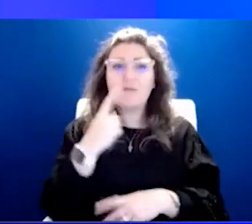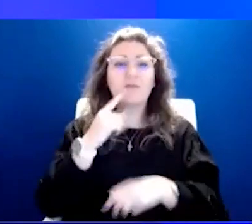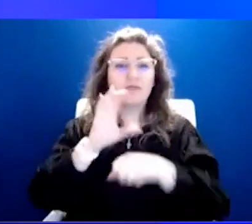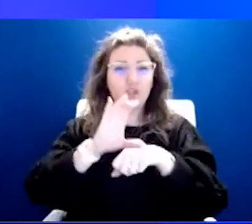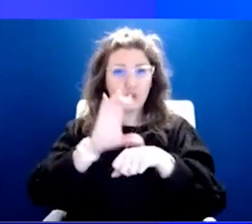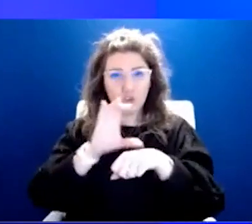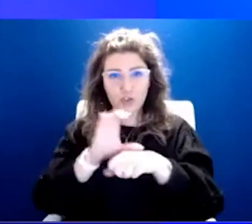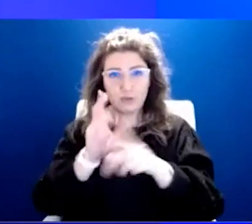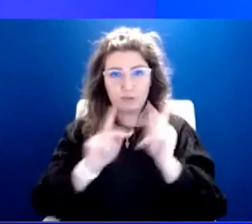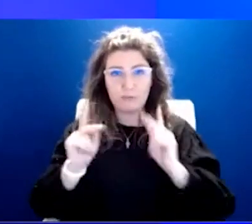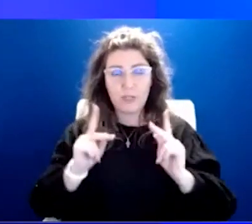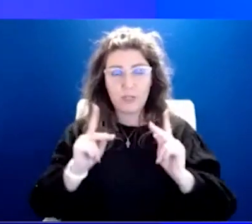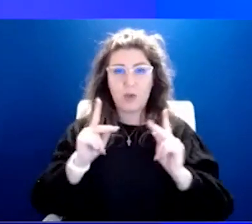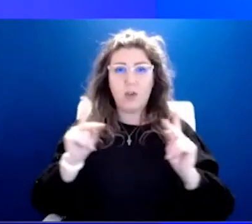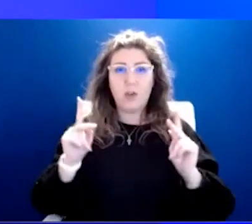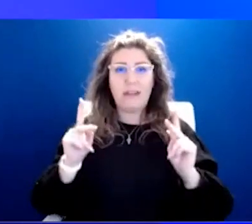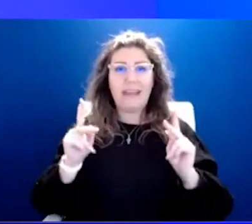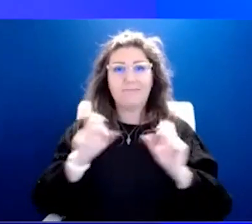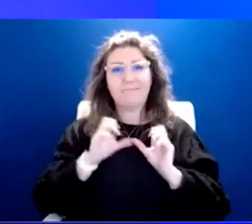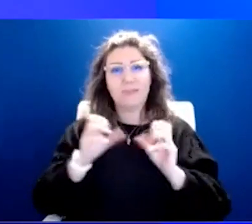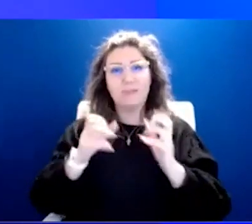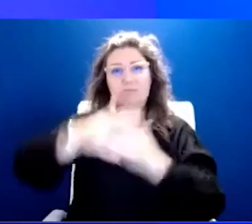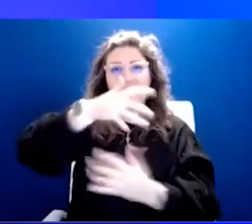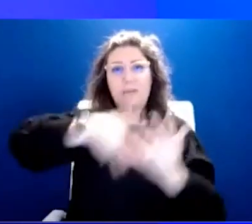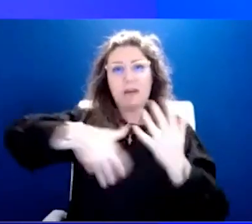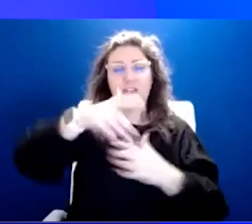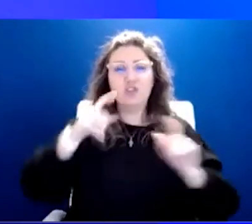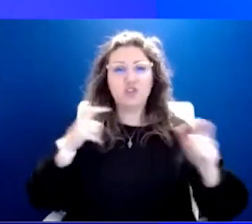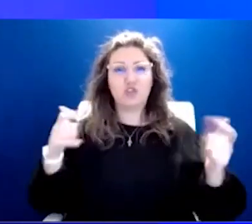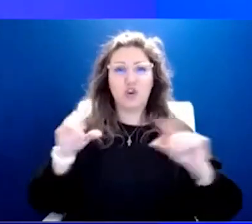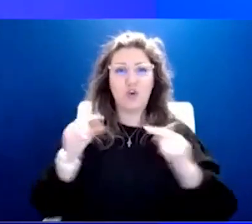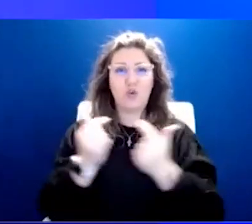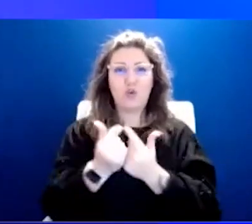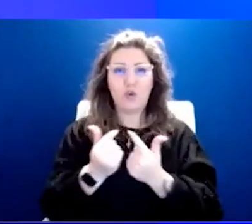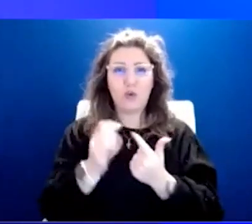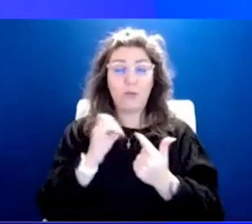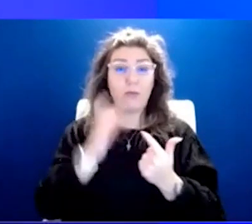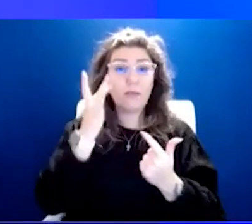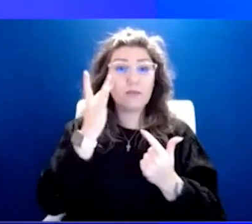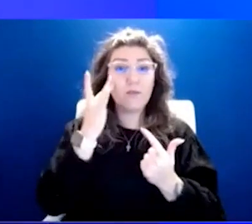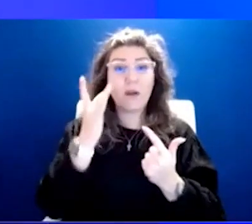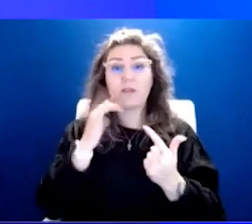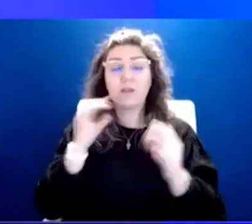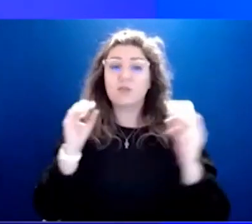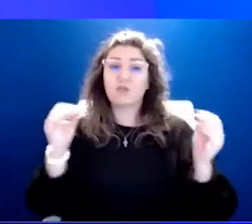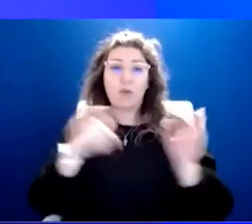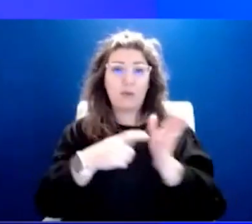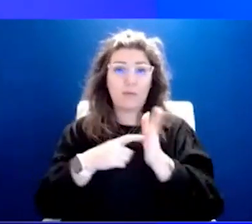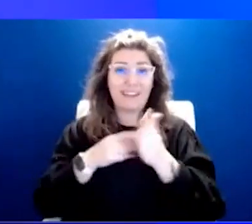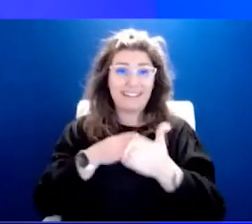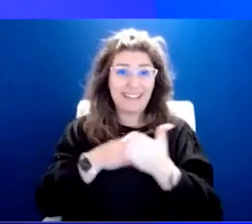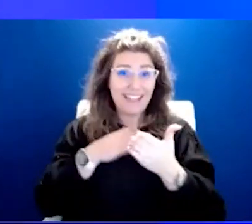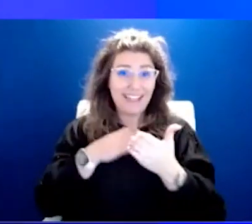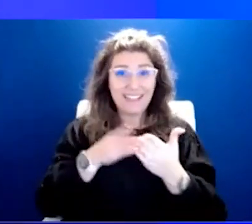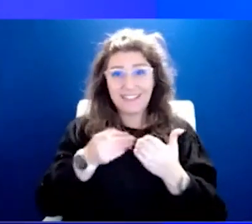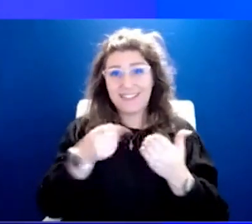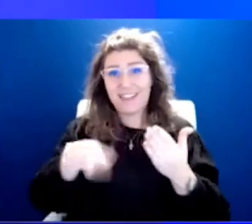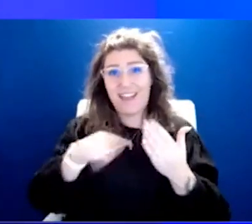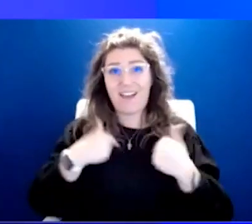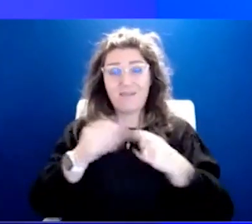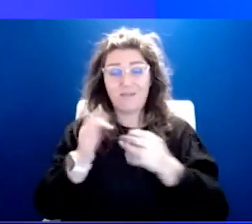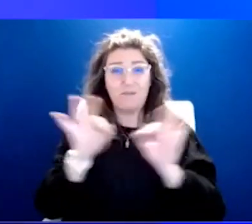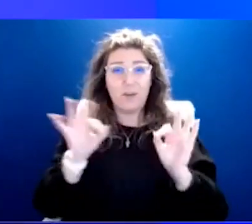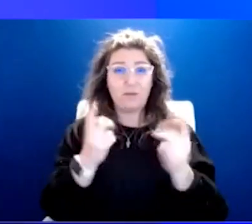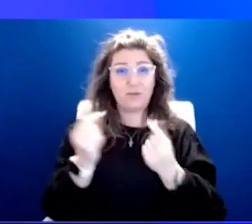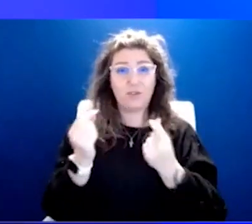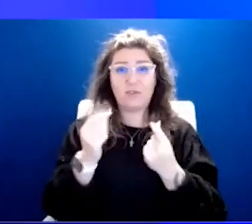continuing to gather in large groups. And that's because there is no mandate against it. They have the freedom to do that, but that doesn't mean that it's wise